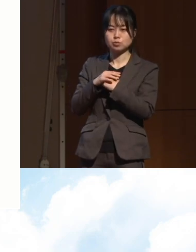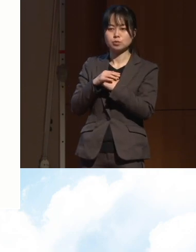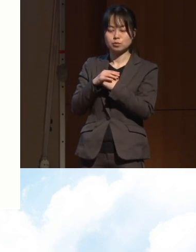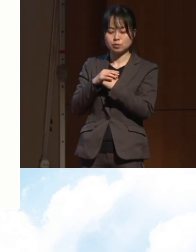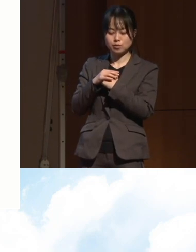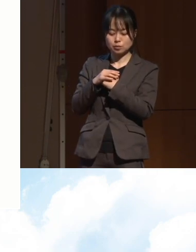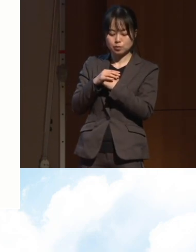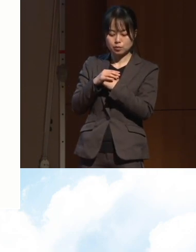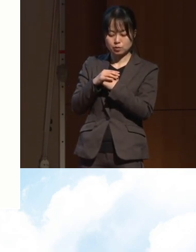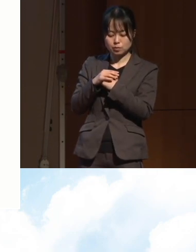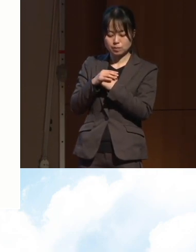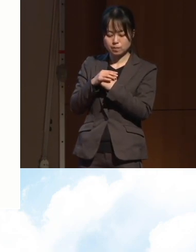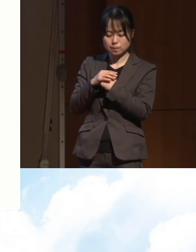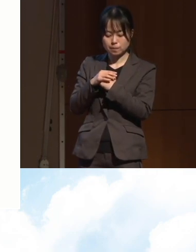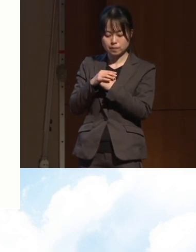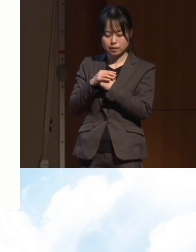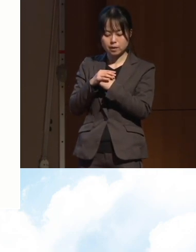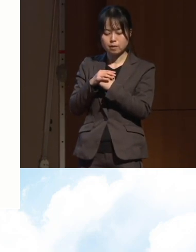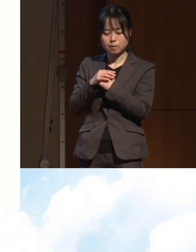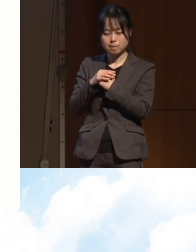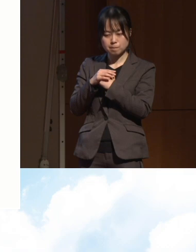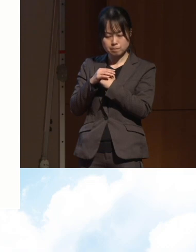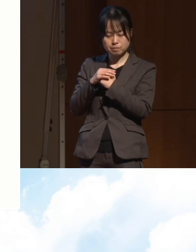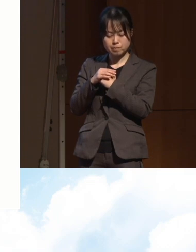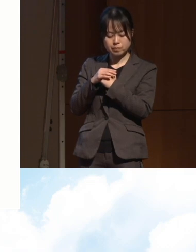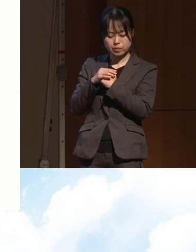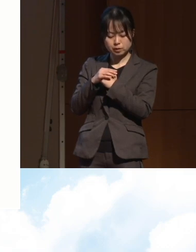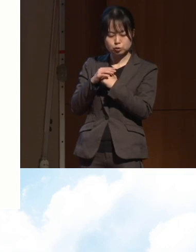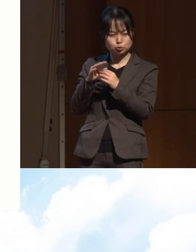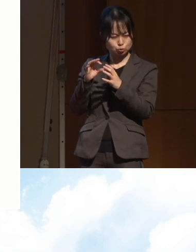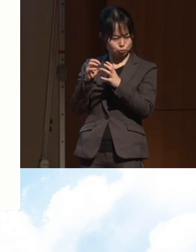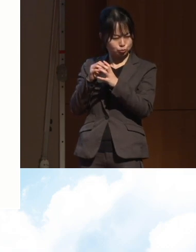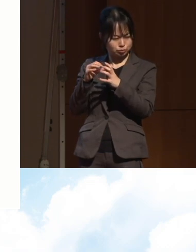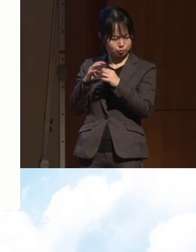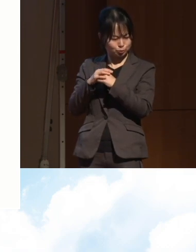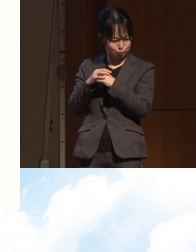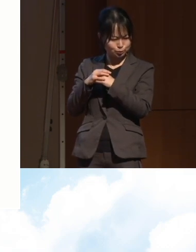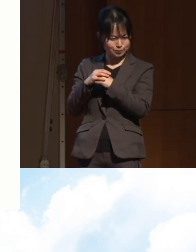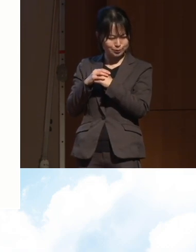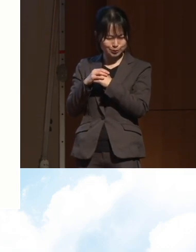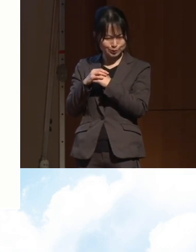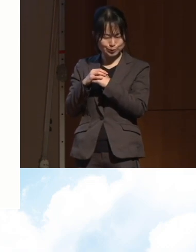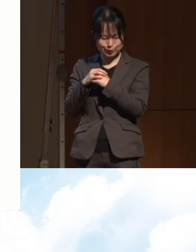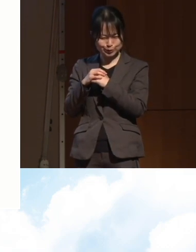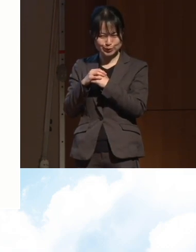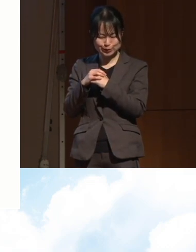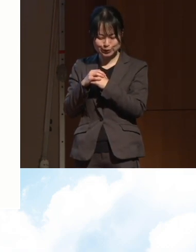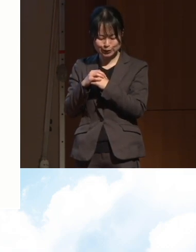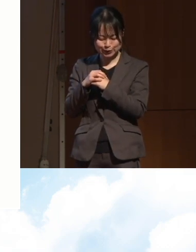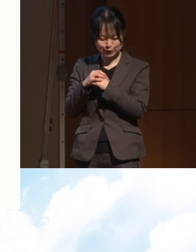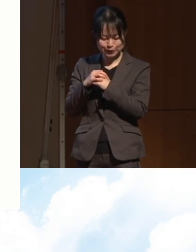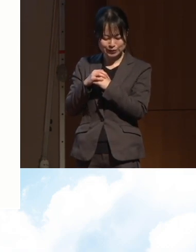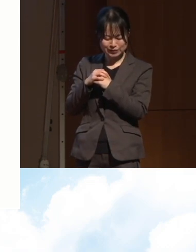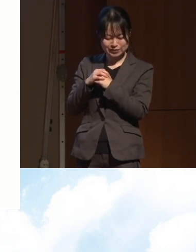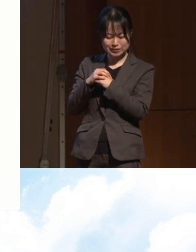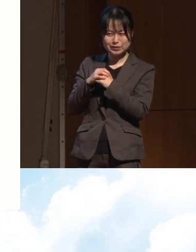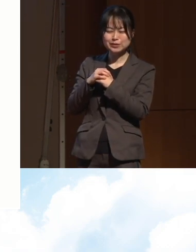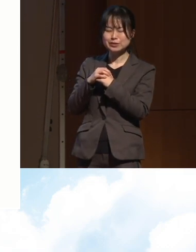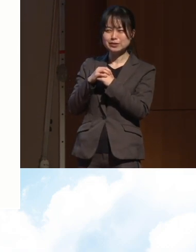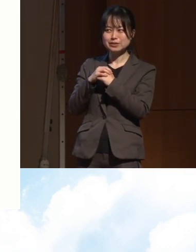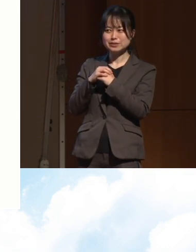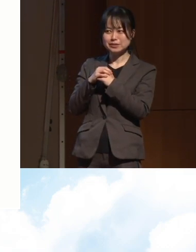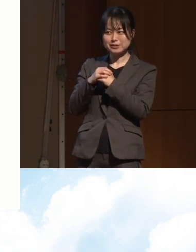response. Recombinant proteins generate very potent antibody responses, but almost no T-cell response unless you give them repeatedly.